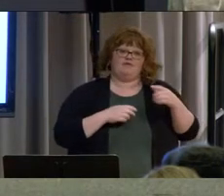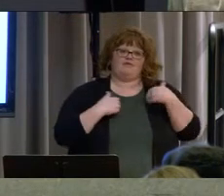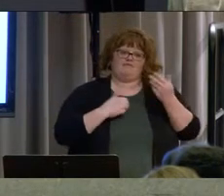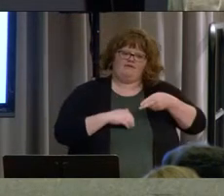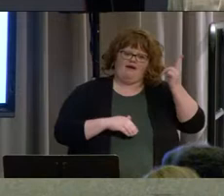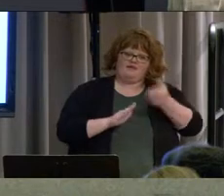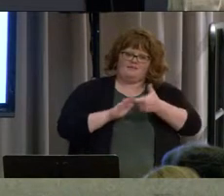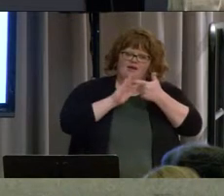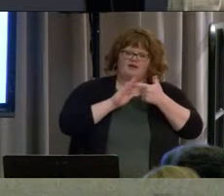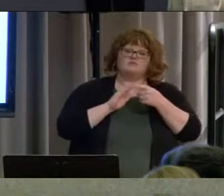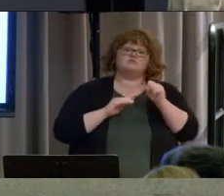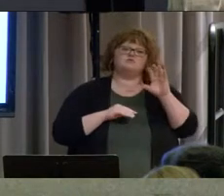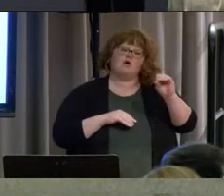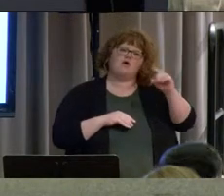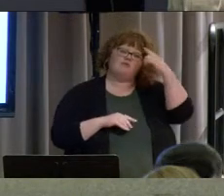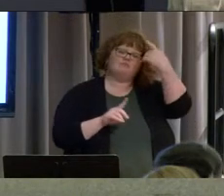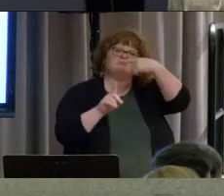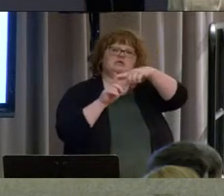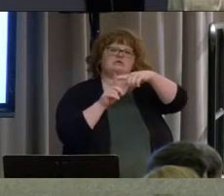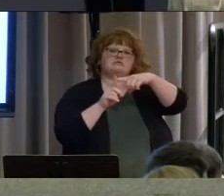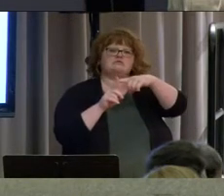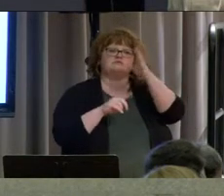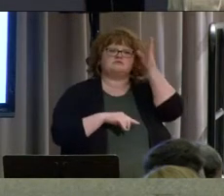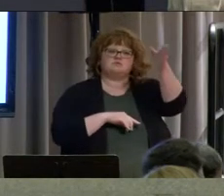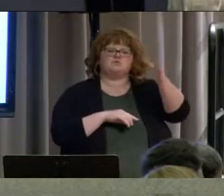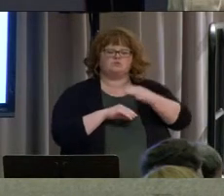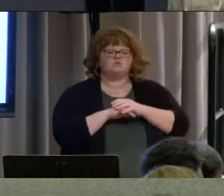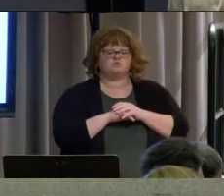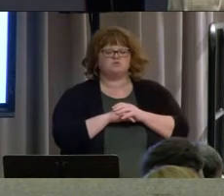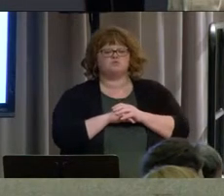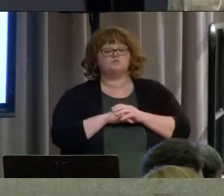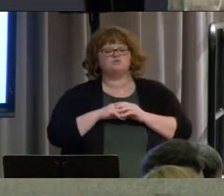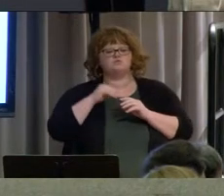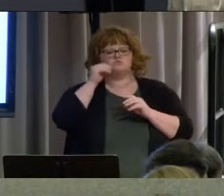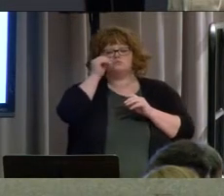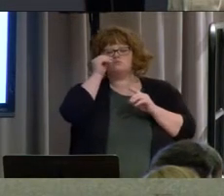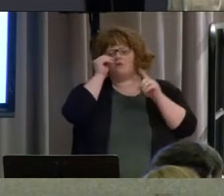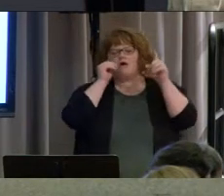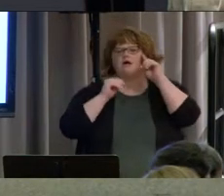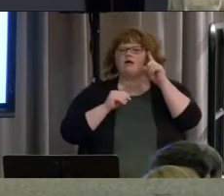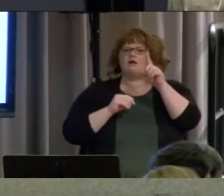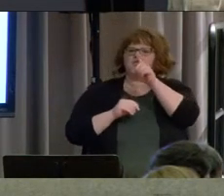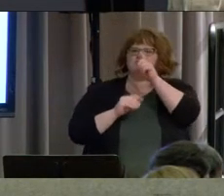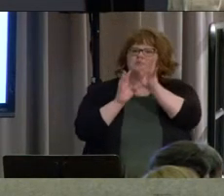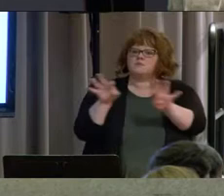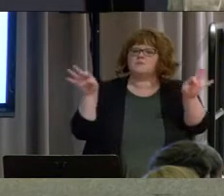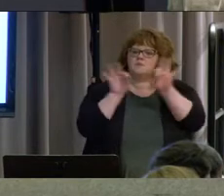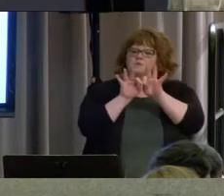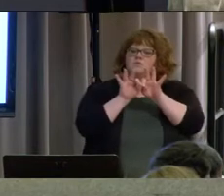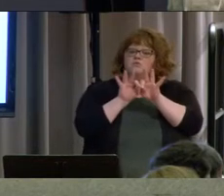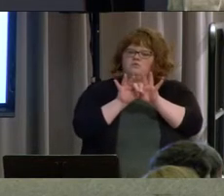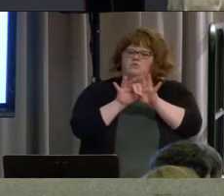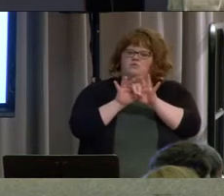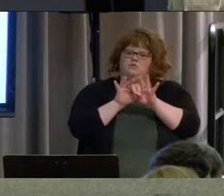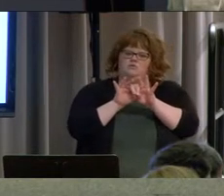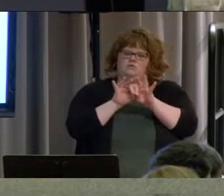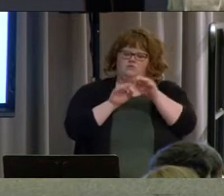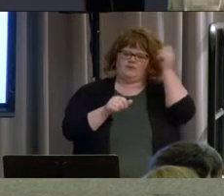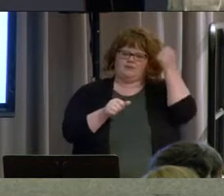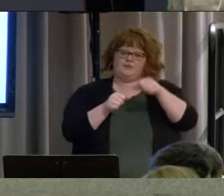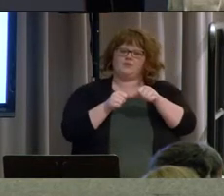I am also very optimistic. I would say what we have to remember is that